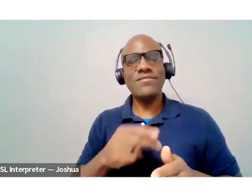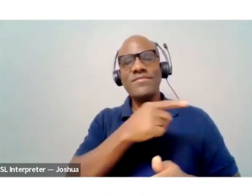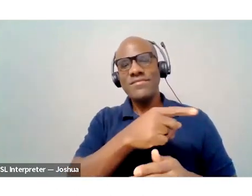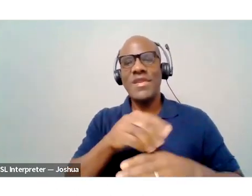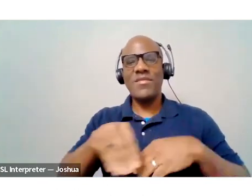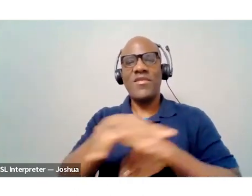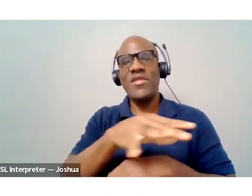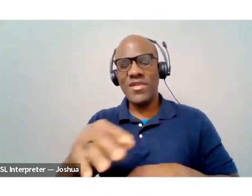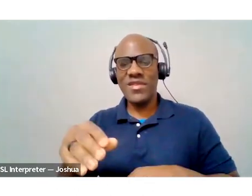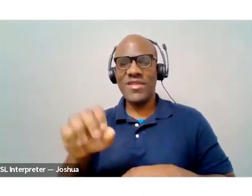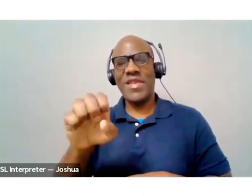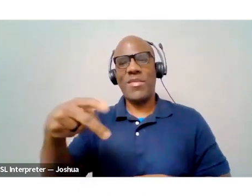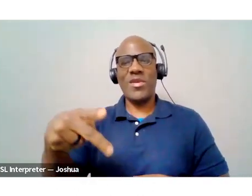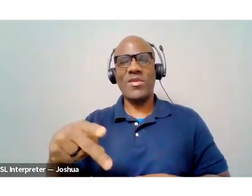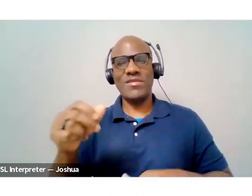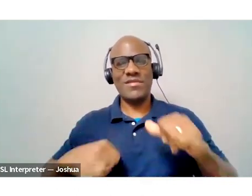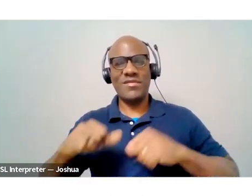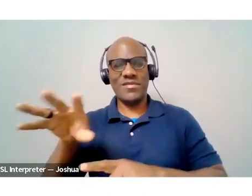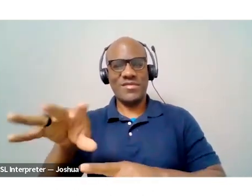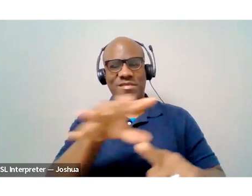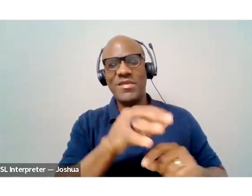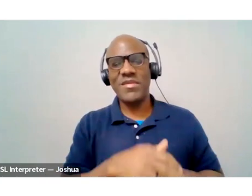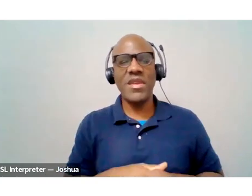up quickly because I do want some Q&A time.